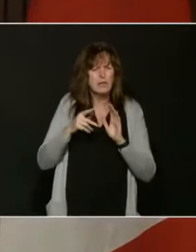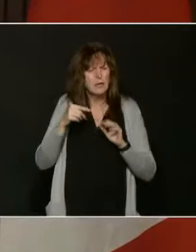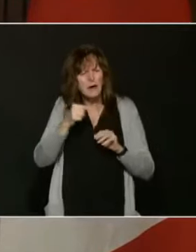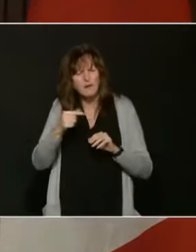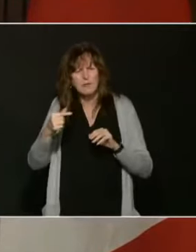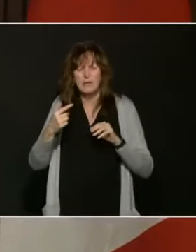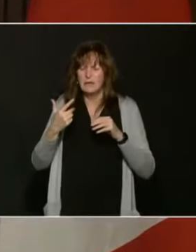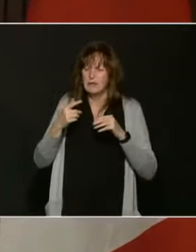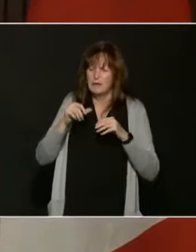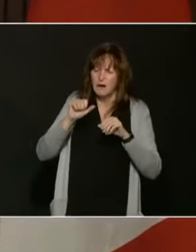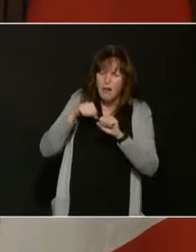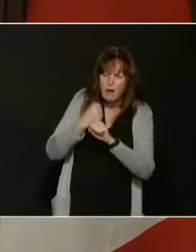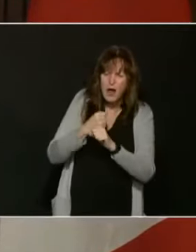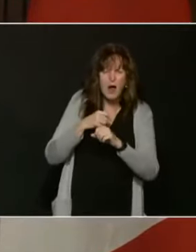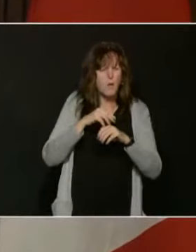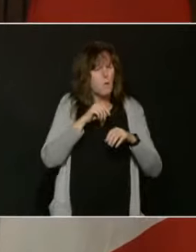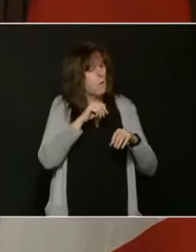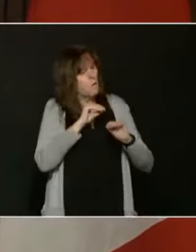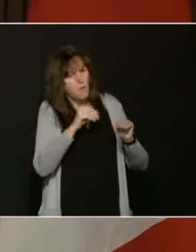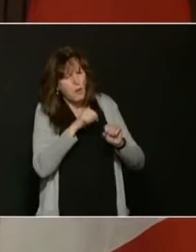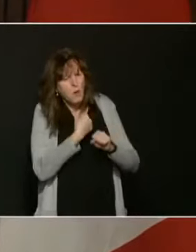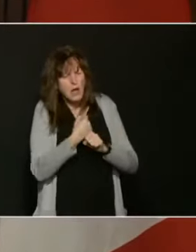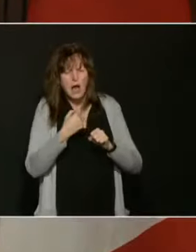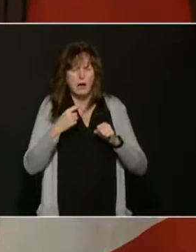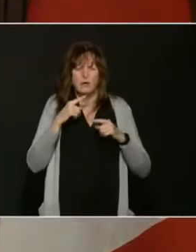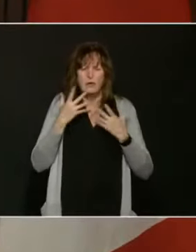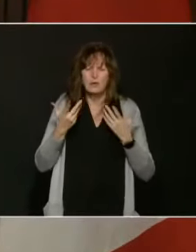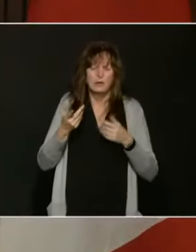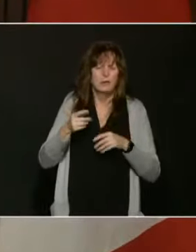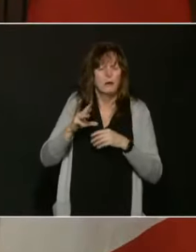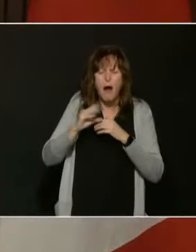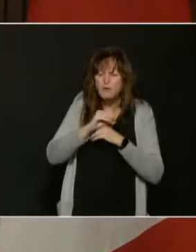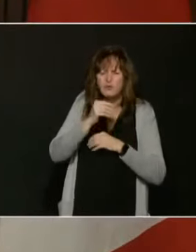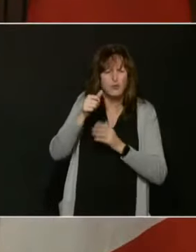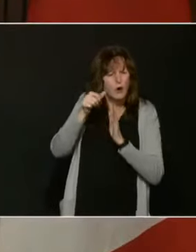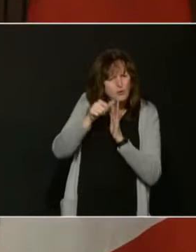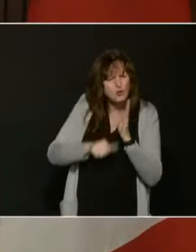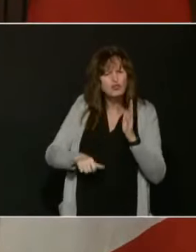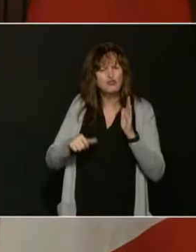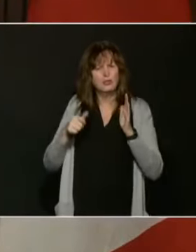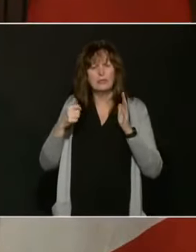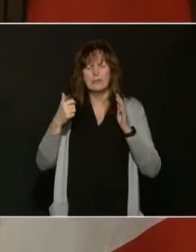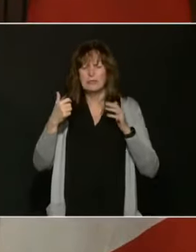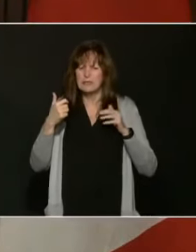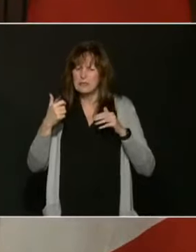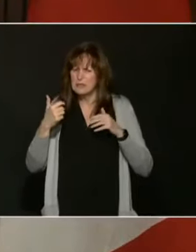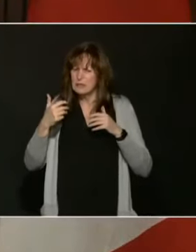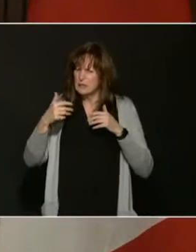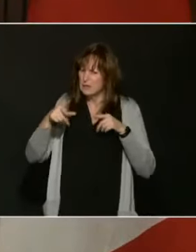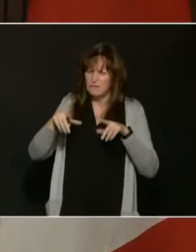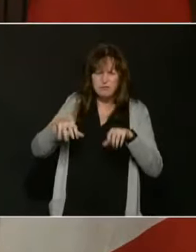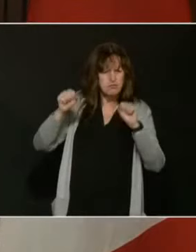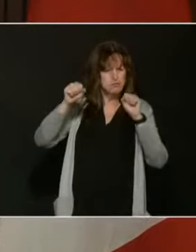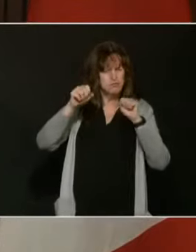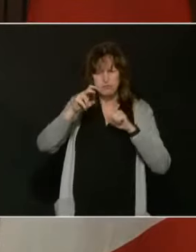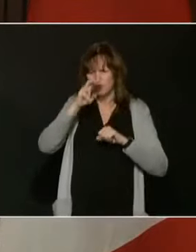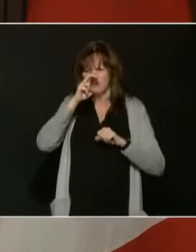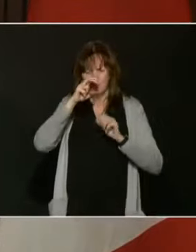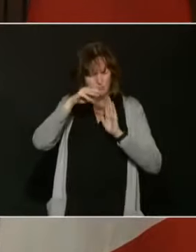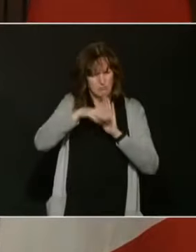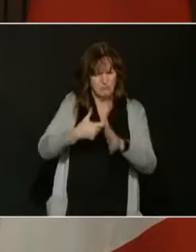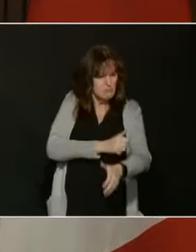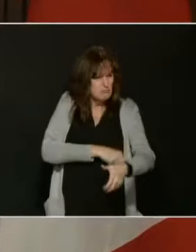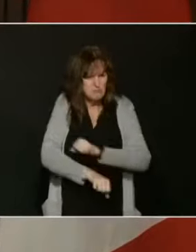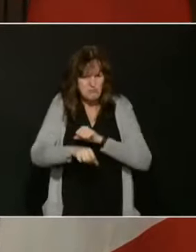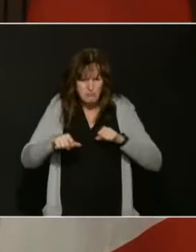pursued. What does seem to be clear is that jurisdictions that have taken very substantial early action seem to be coming through it